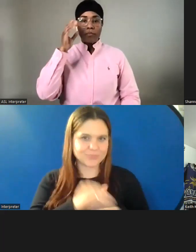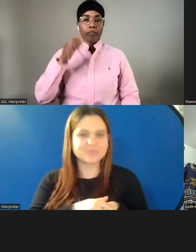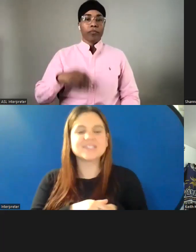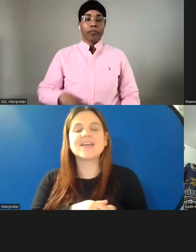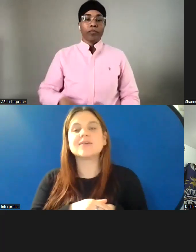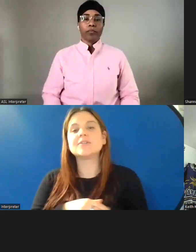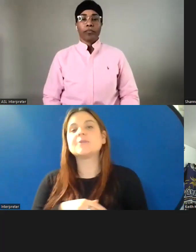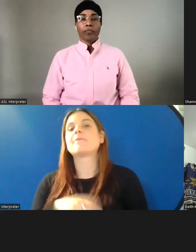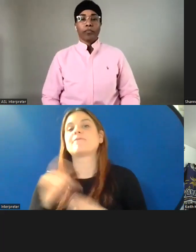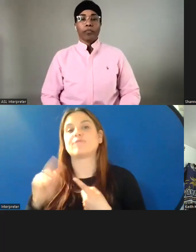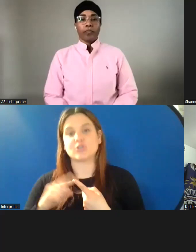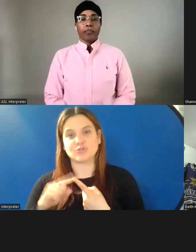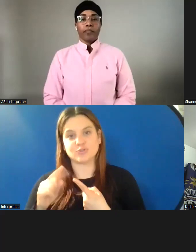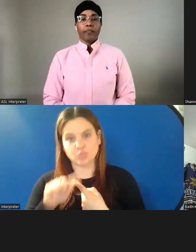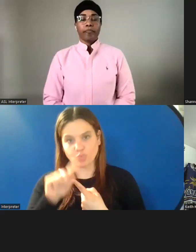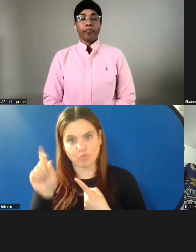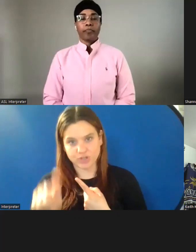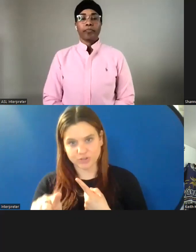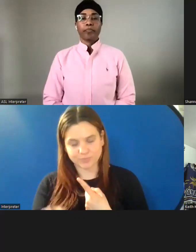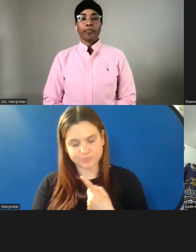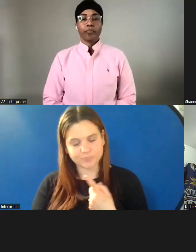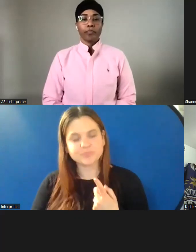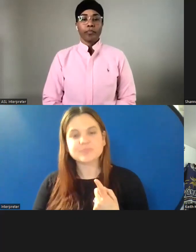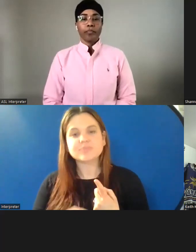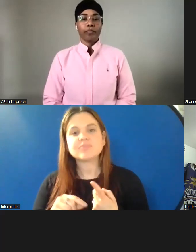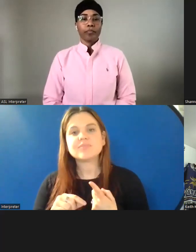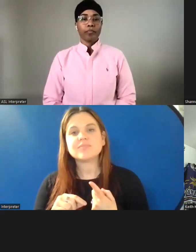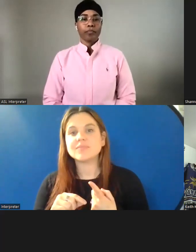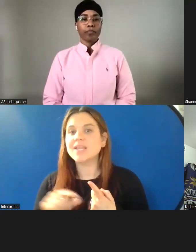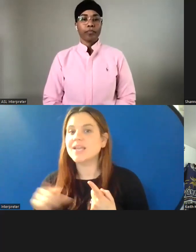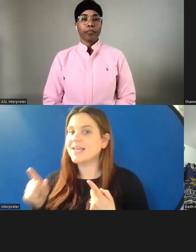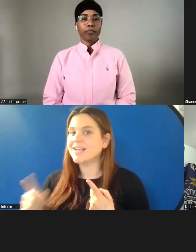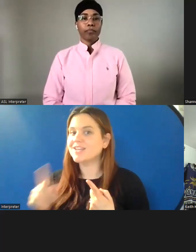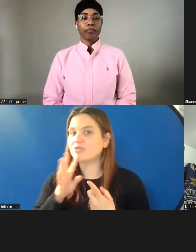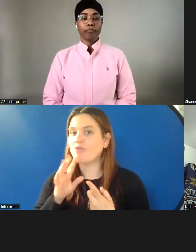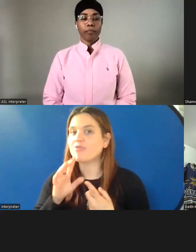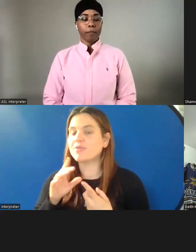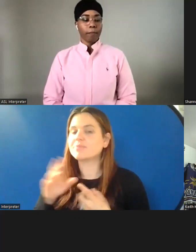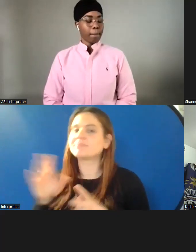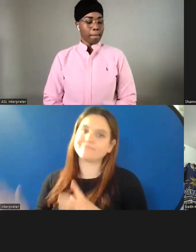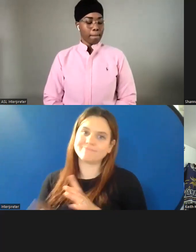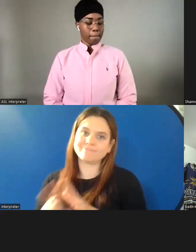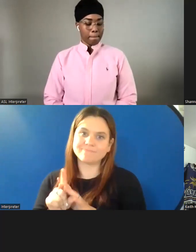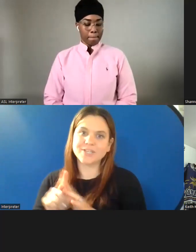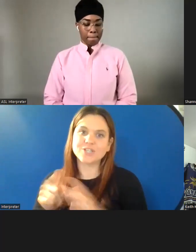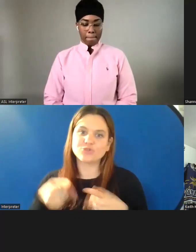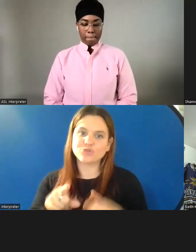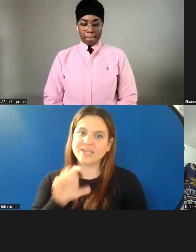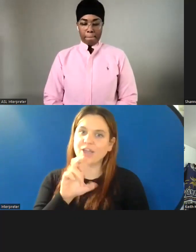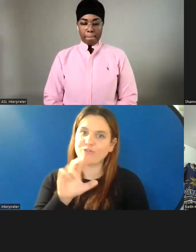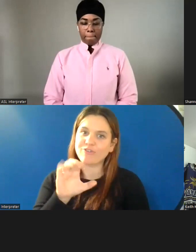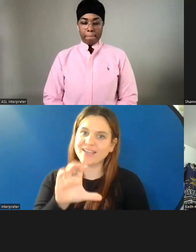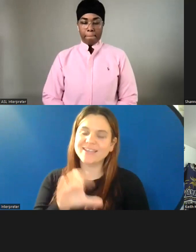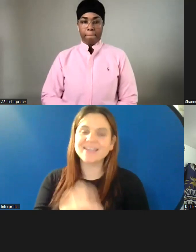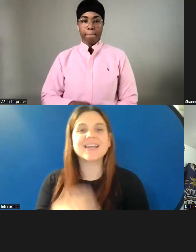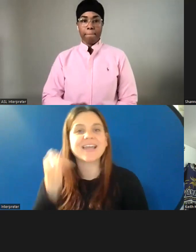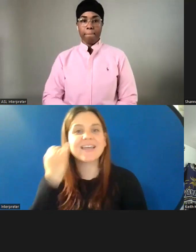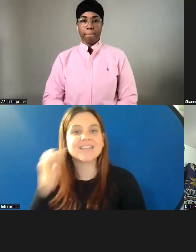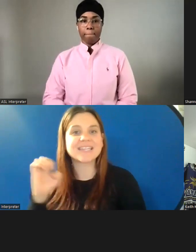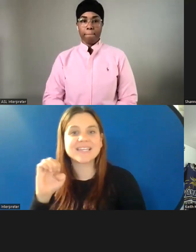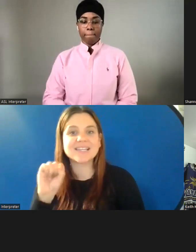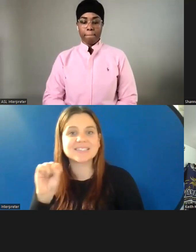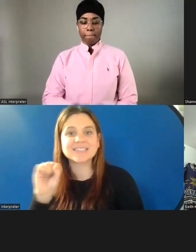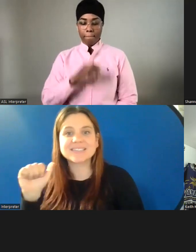one is, I think specifically came up during Eric, your talk. If ESA consultation